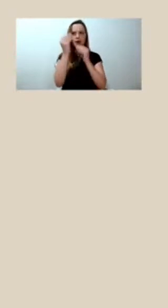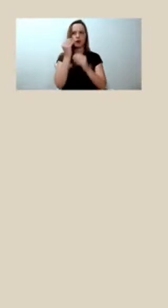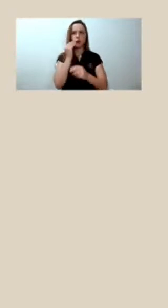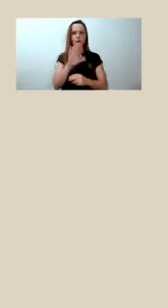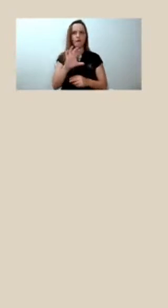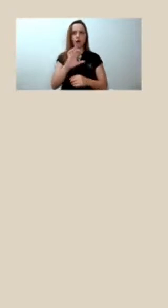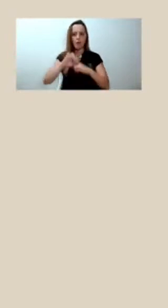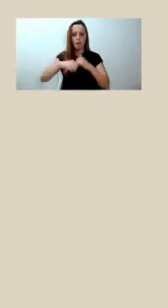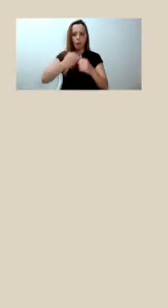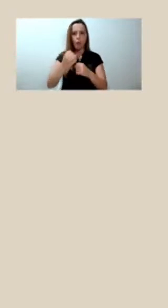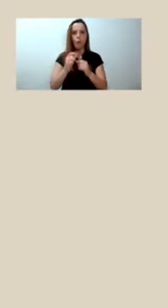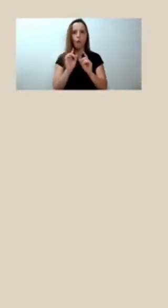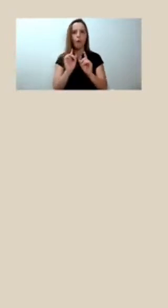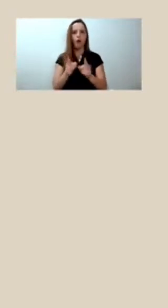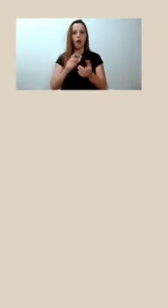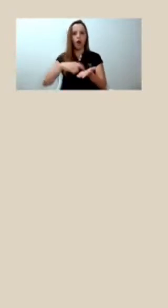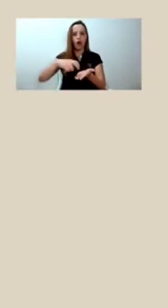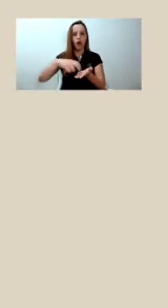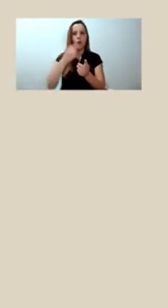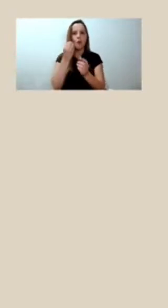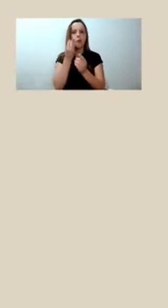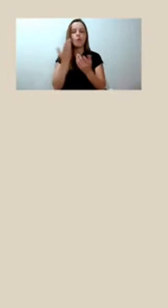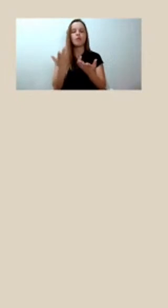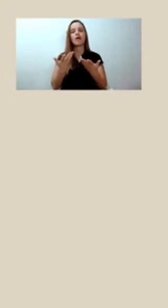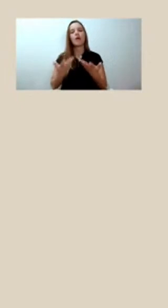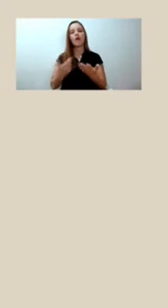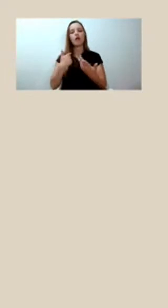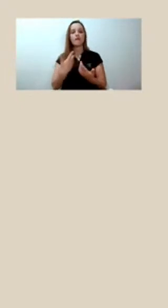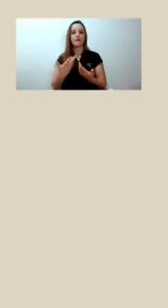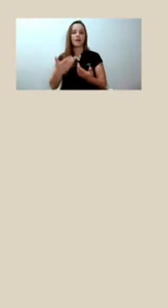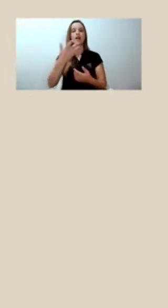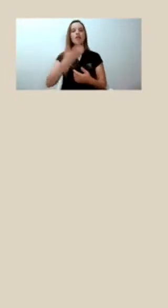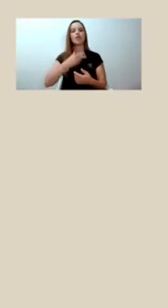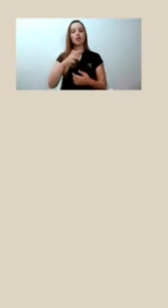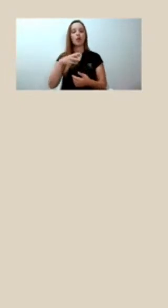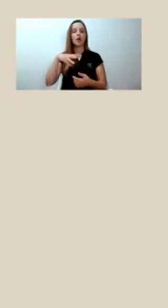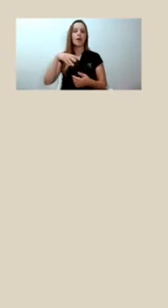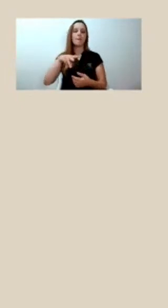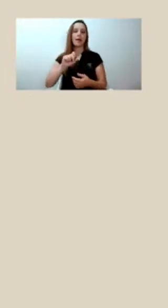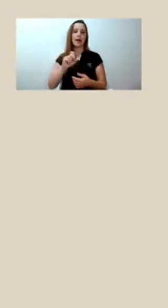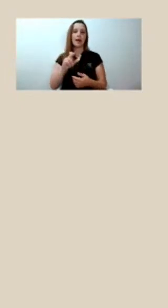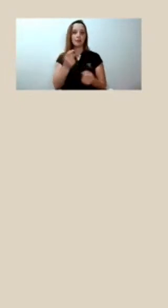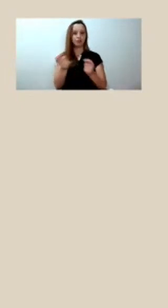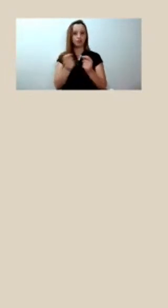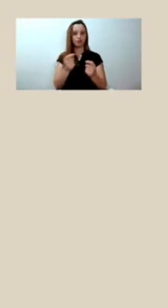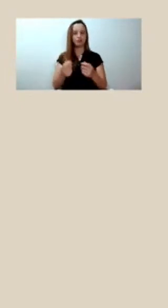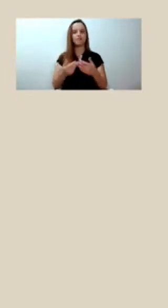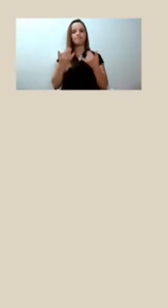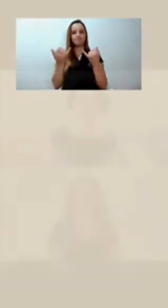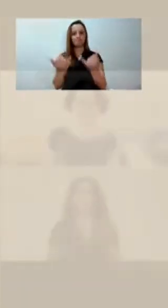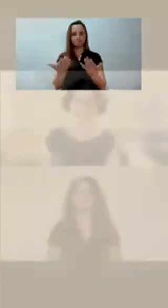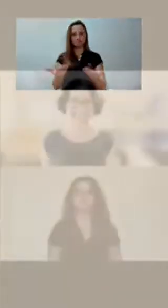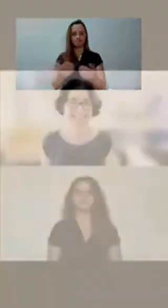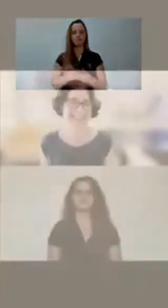now I want to turn over to Dr. Megan Carey for this discussion. Megan.